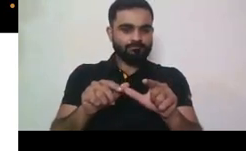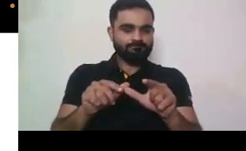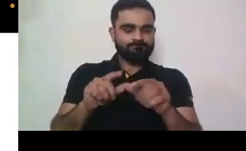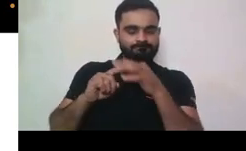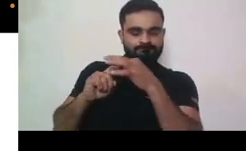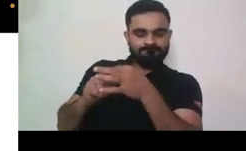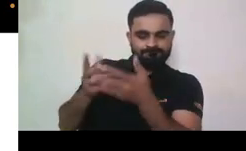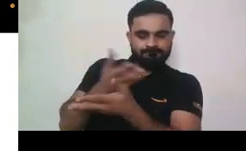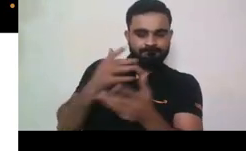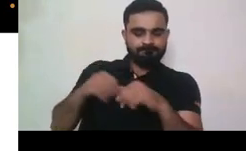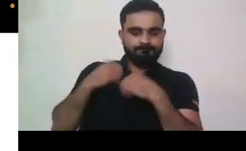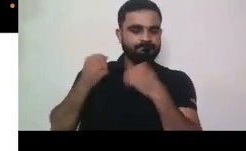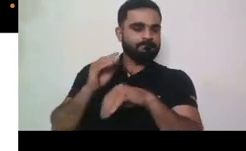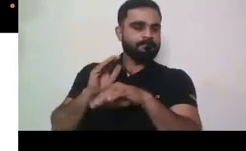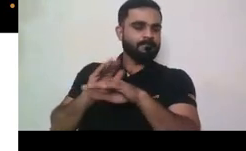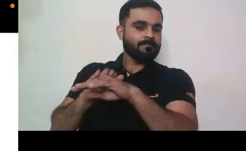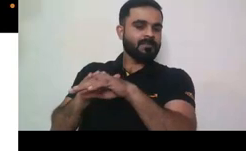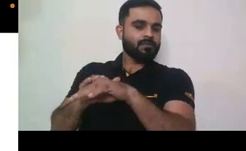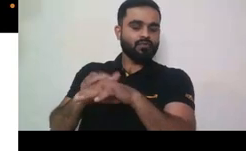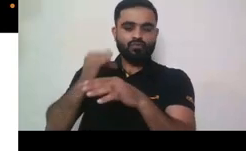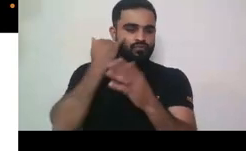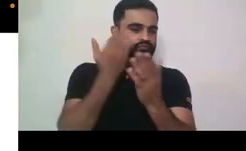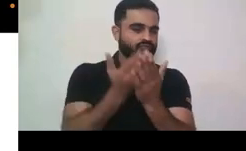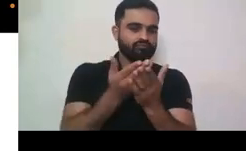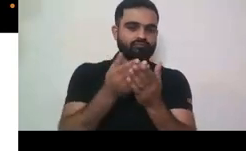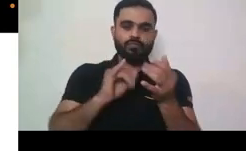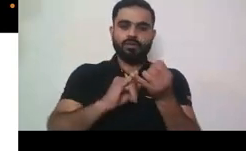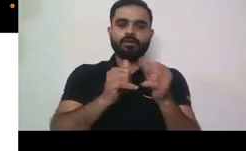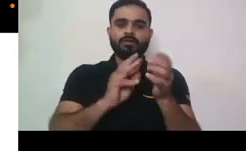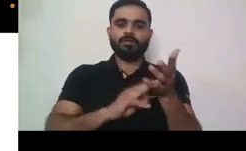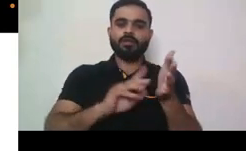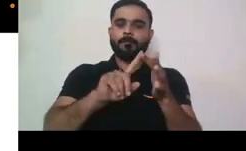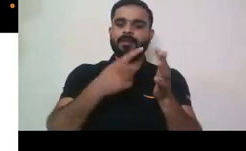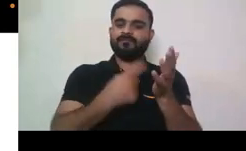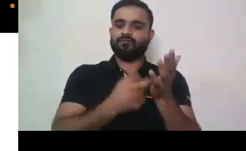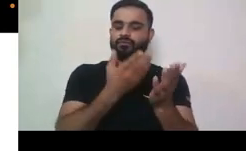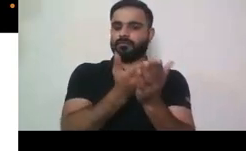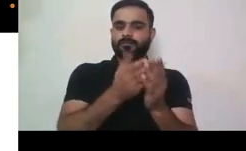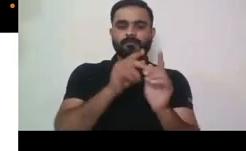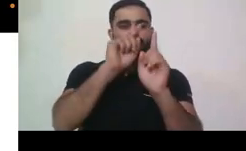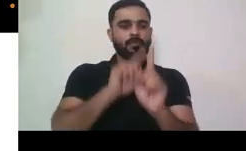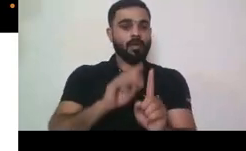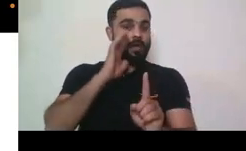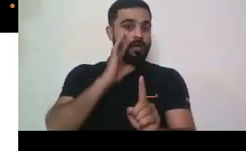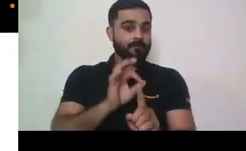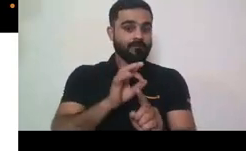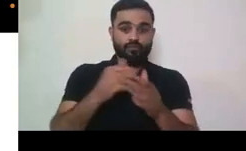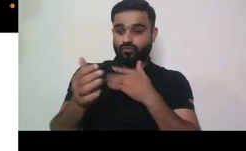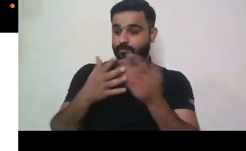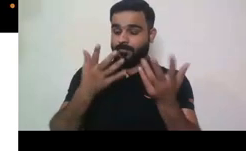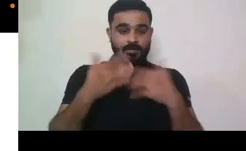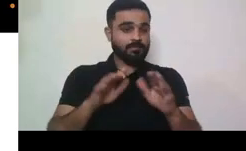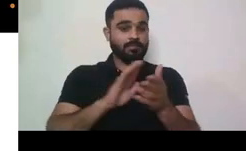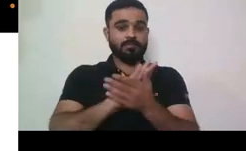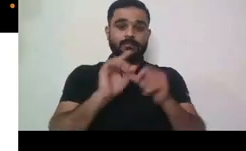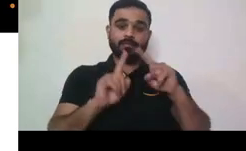group's effectiveness. What suggestions you will give to Samir? And these all points are very important. Whatever you're saying in the chat